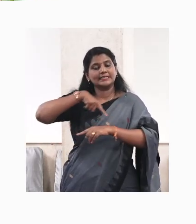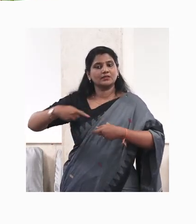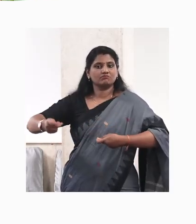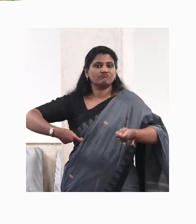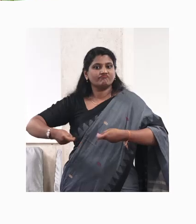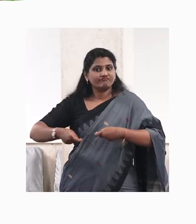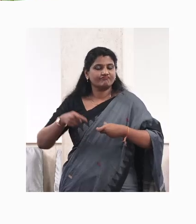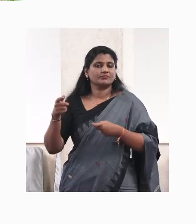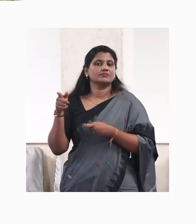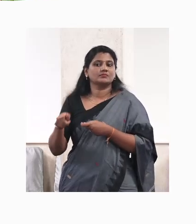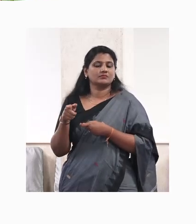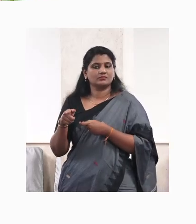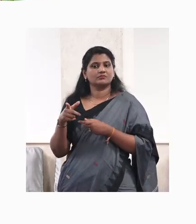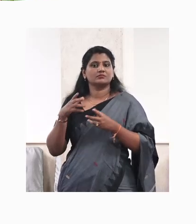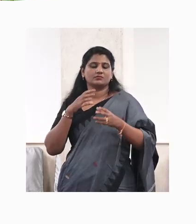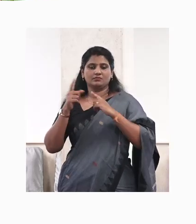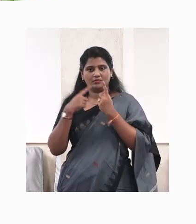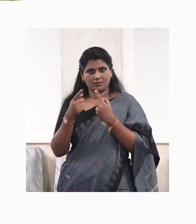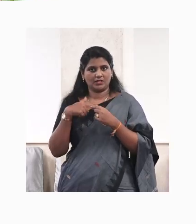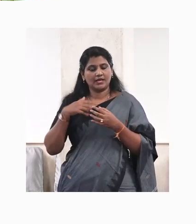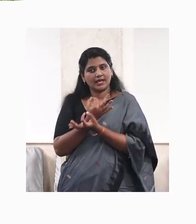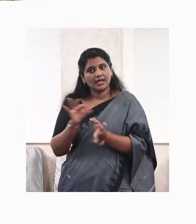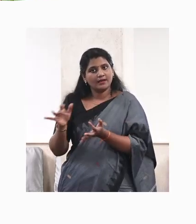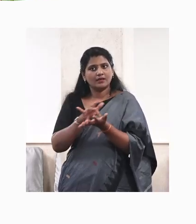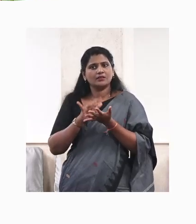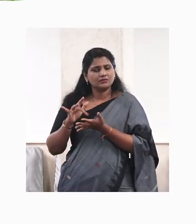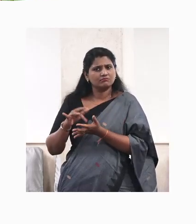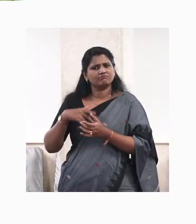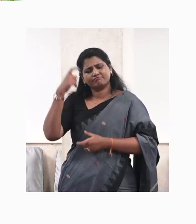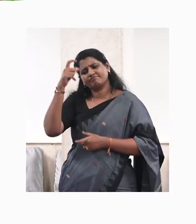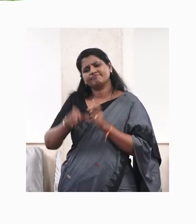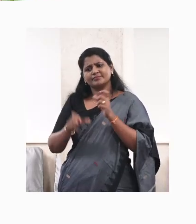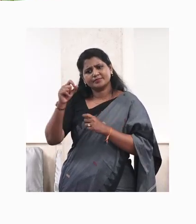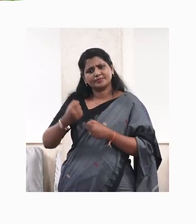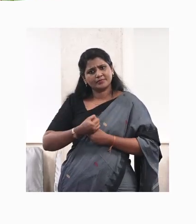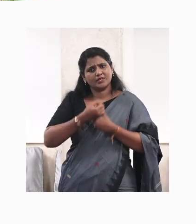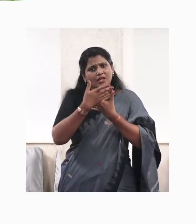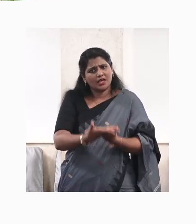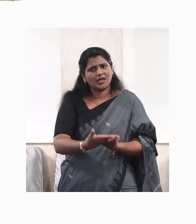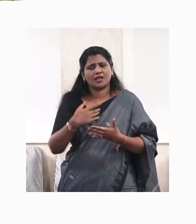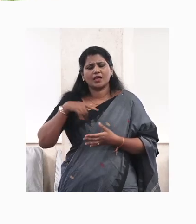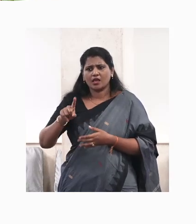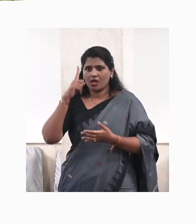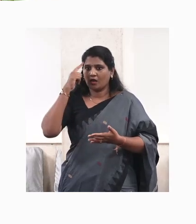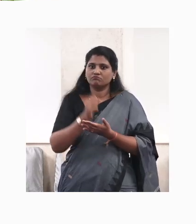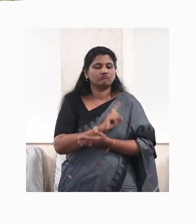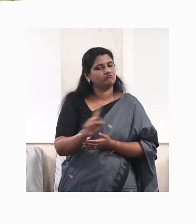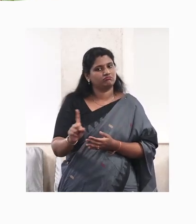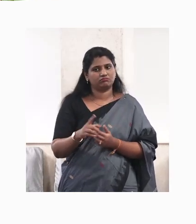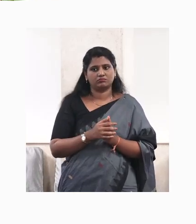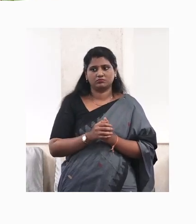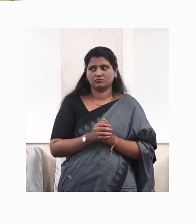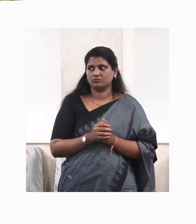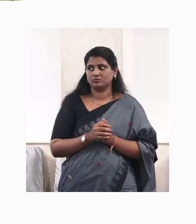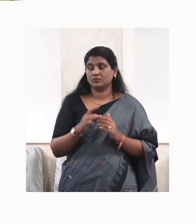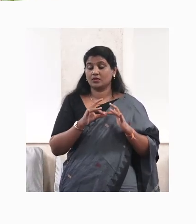your goal is to create a safe space for what people can express themselves, and no judgment, especially in a